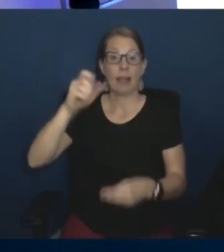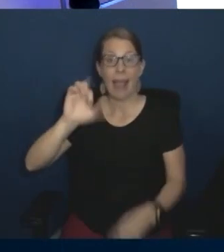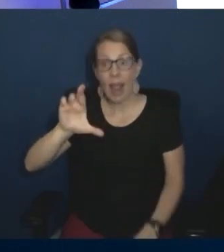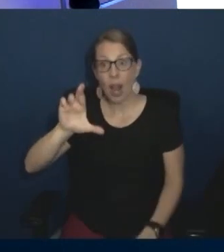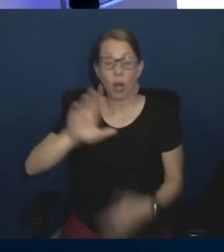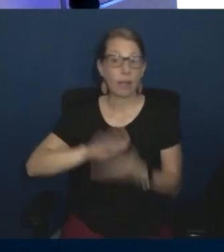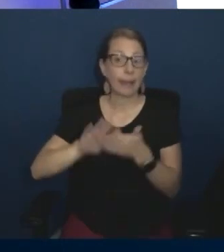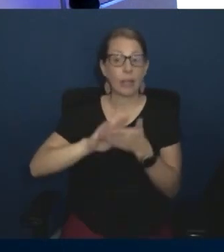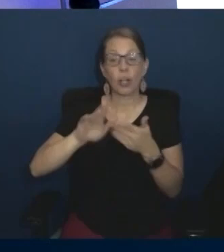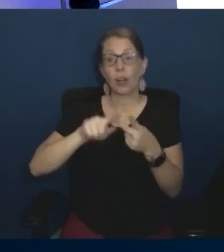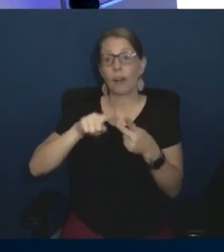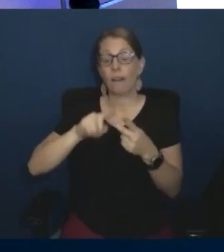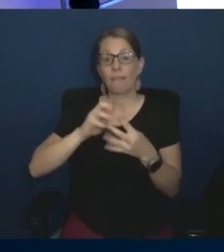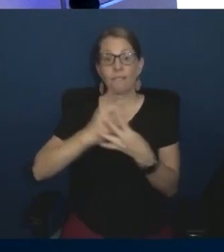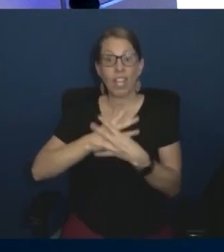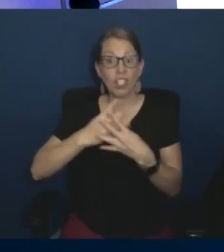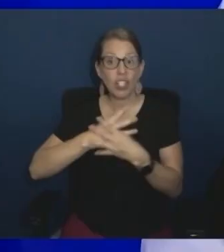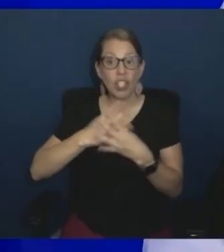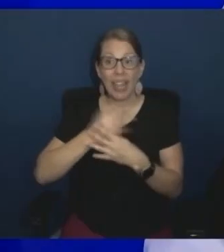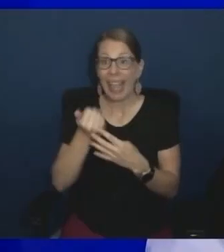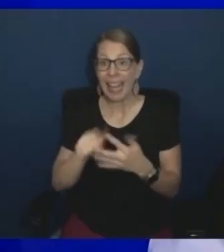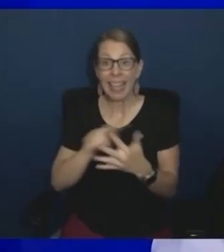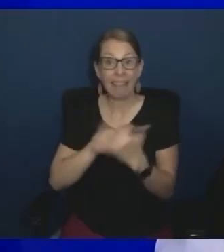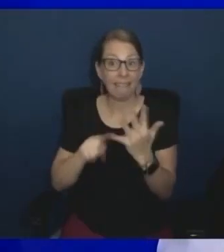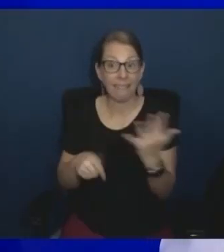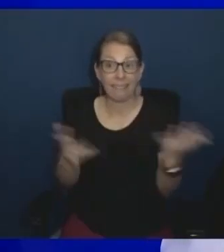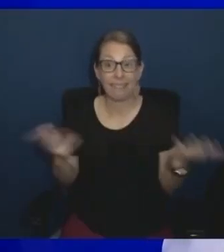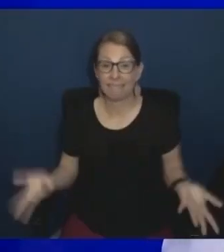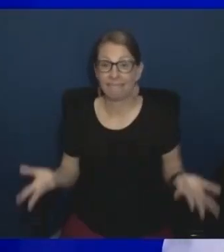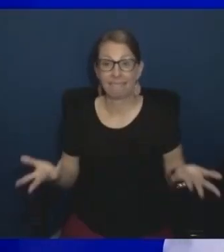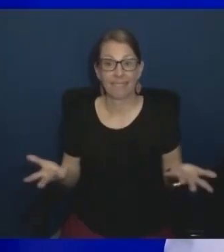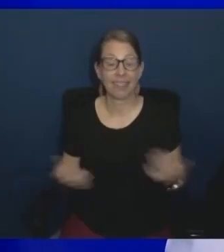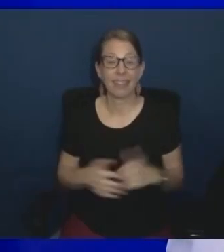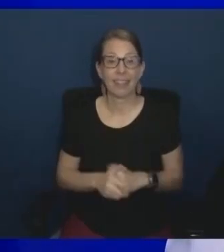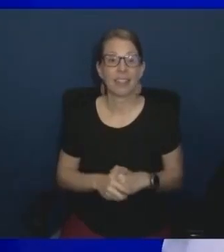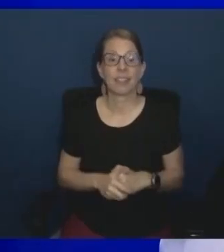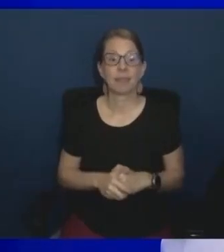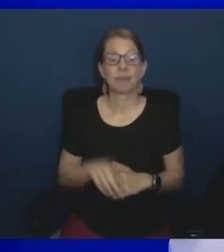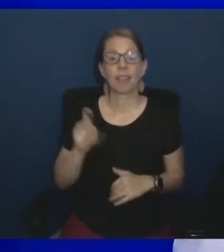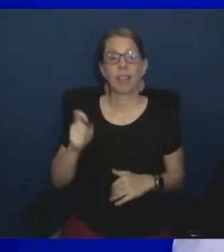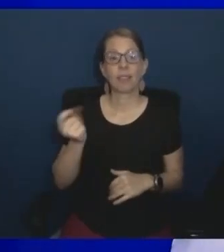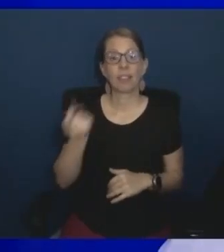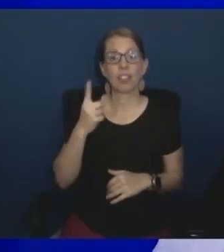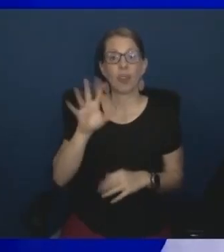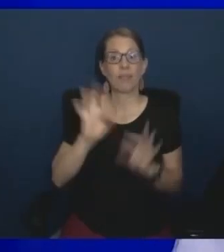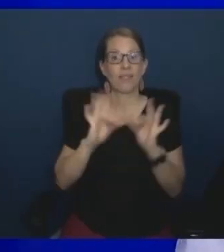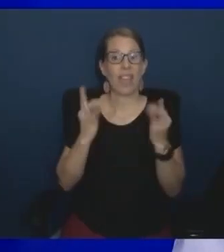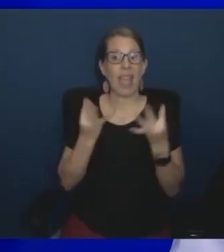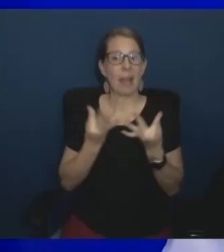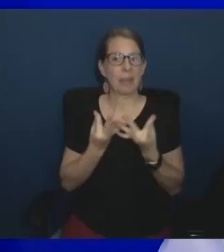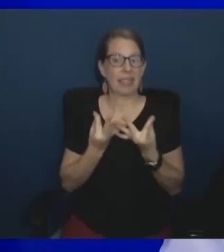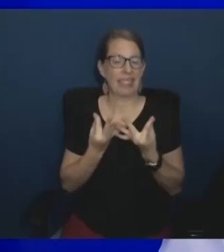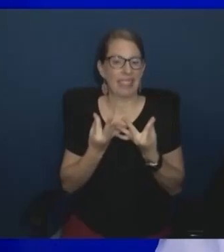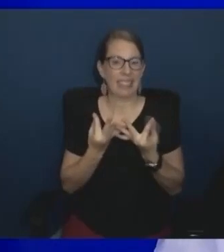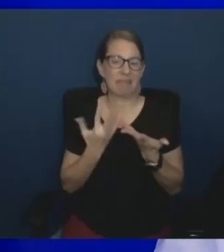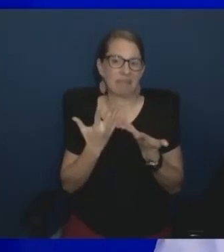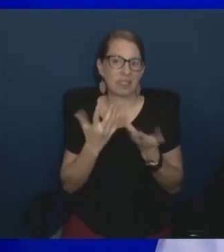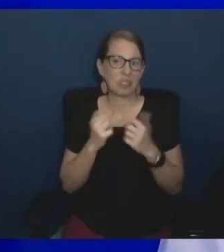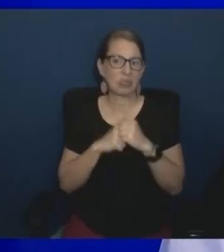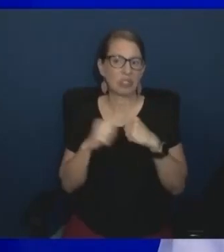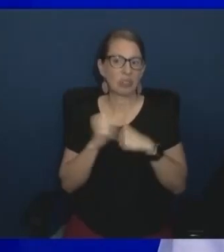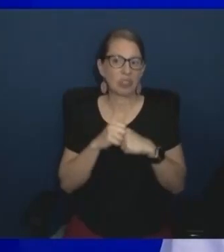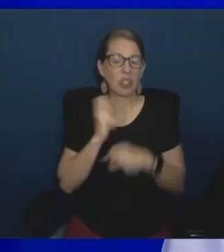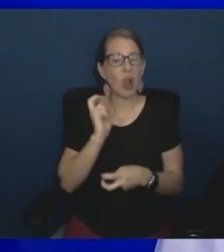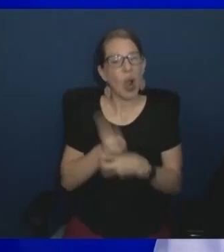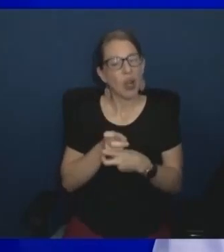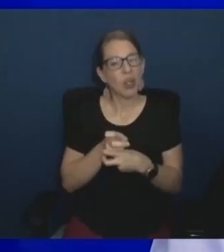all those things, any of those things? Yeah, I mean, I think you have to understand what is your family dynamic. It is hard to be around those